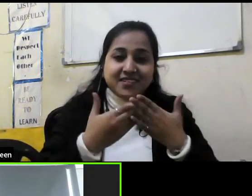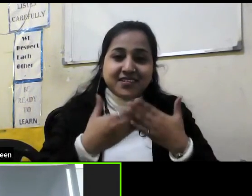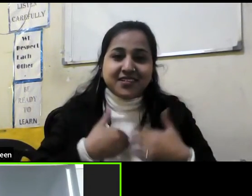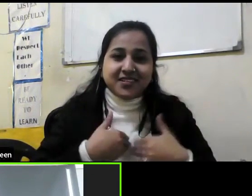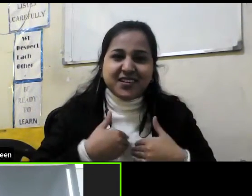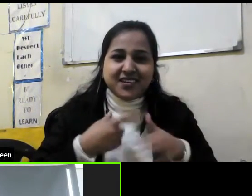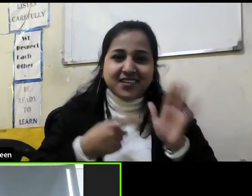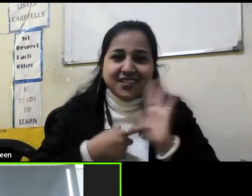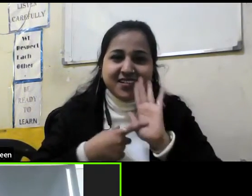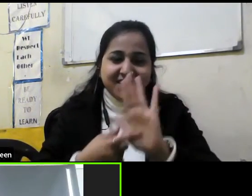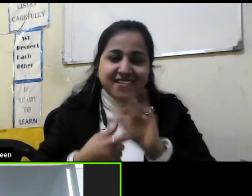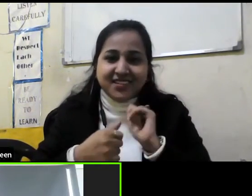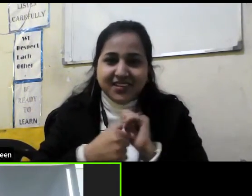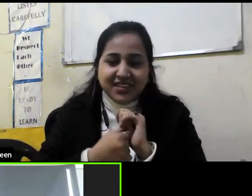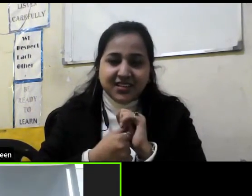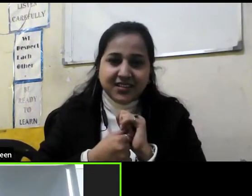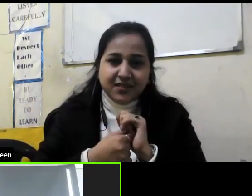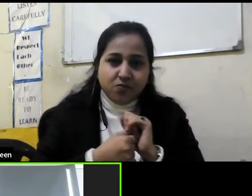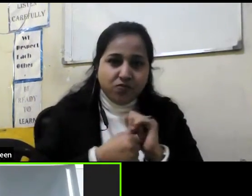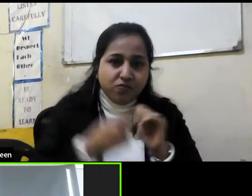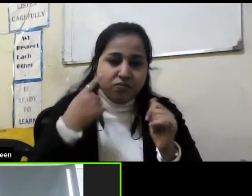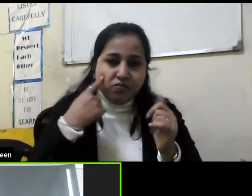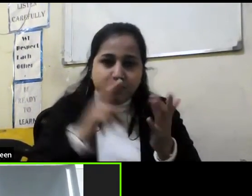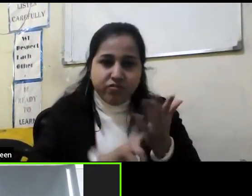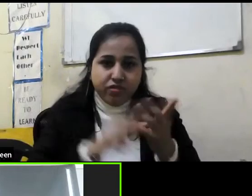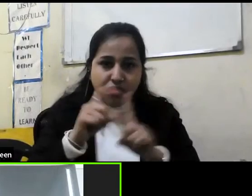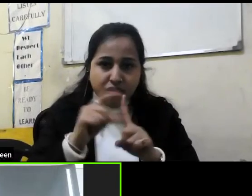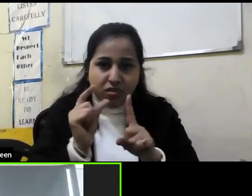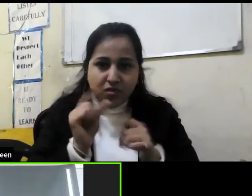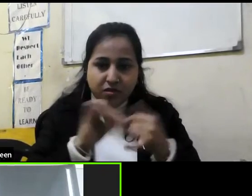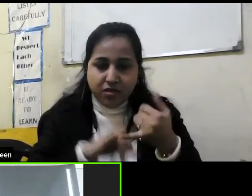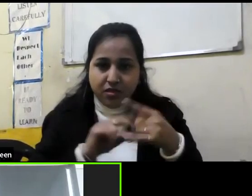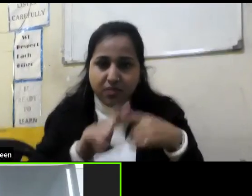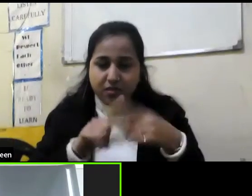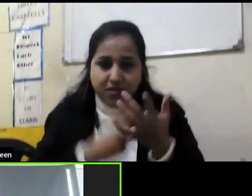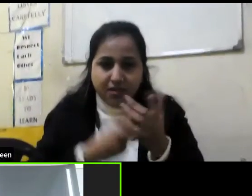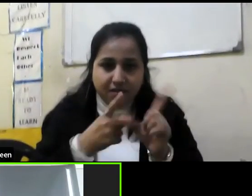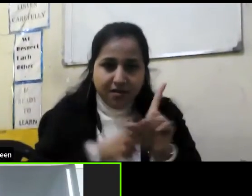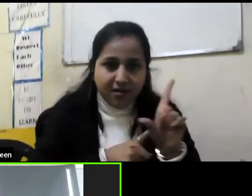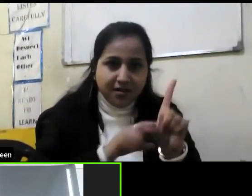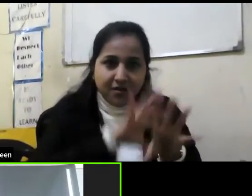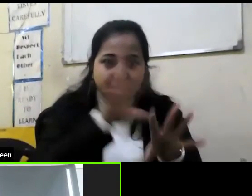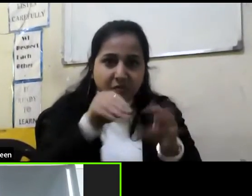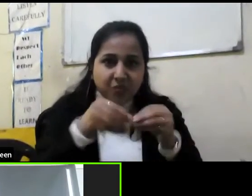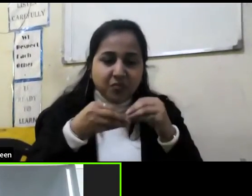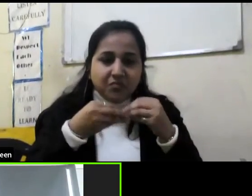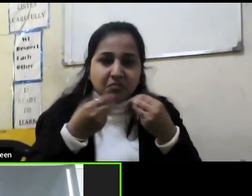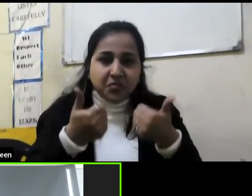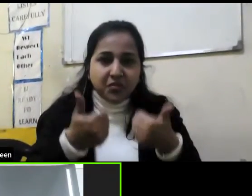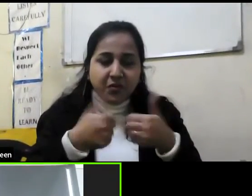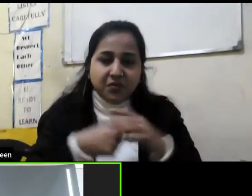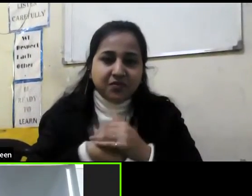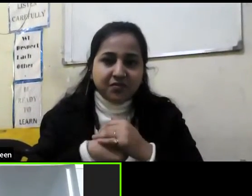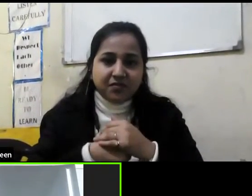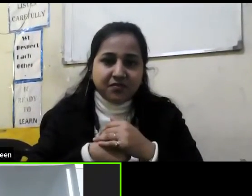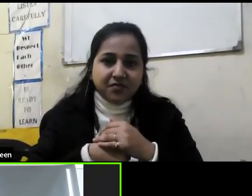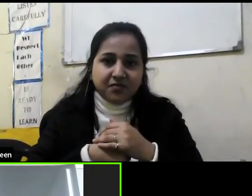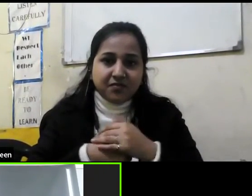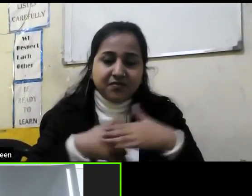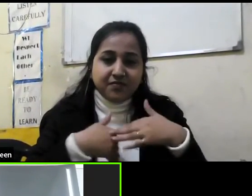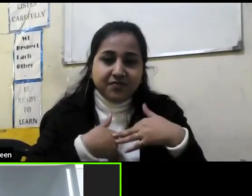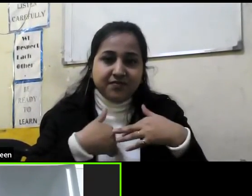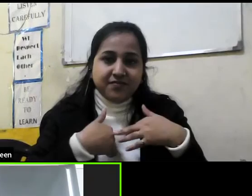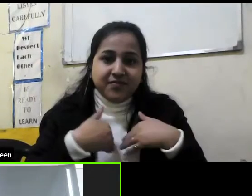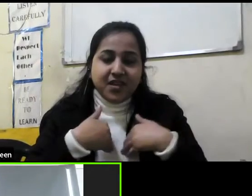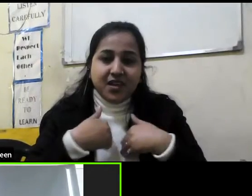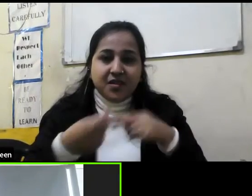represent industries as most of my earlier speakers are from. I'm a hardcore